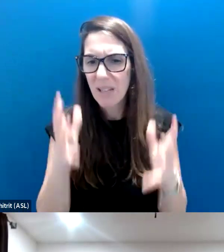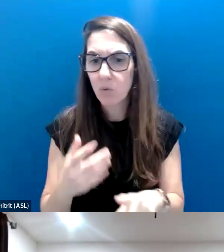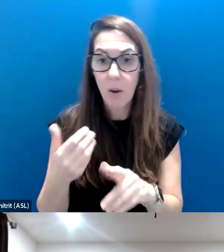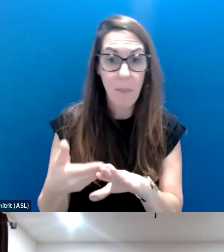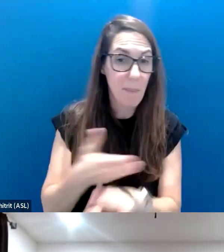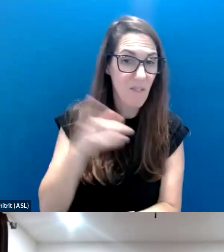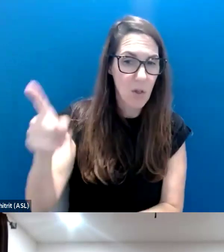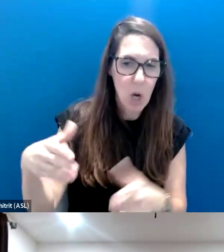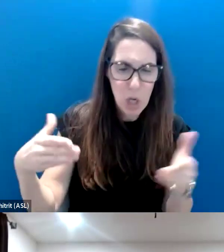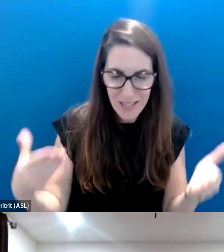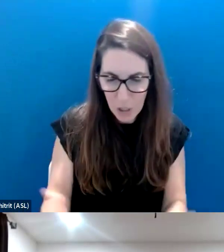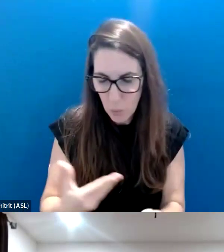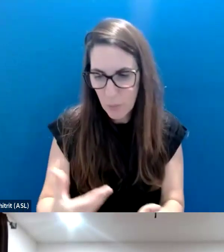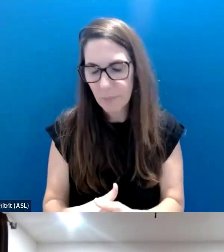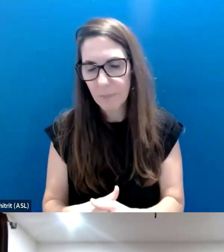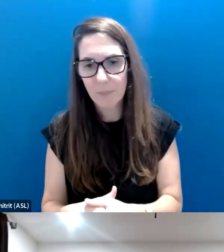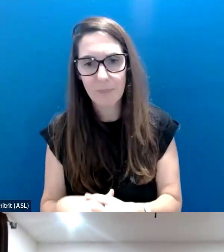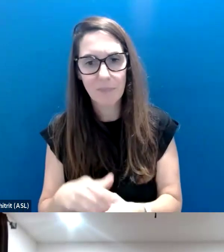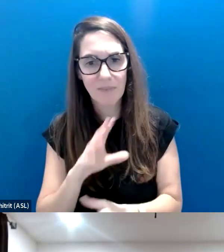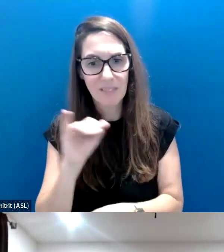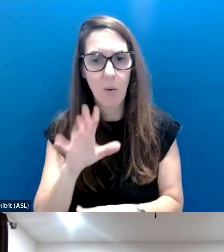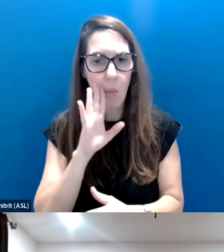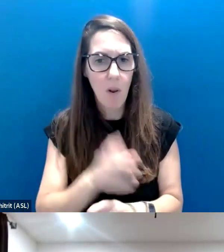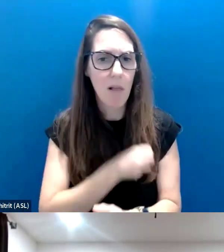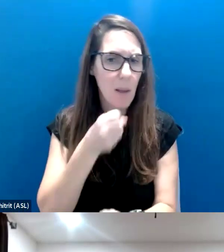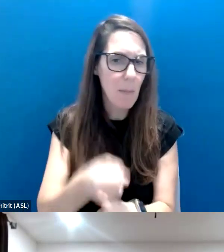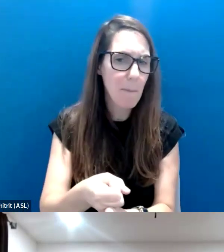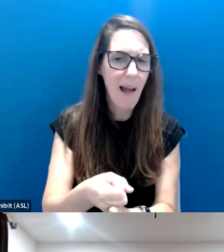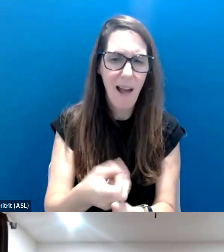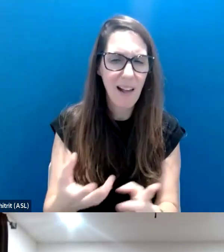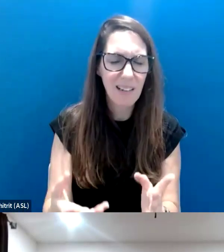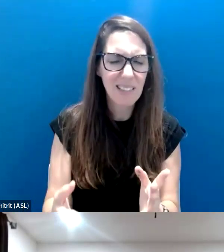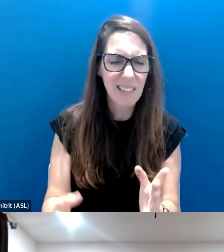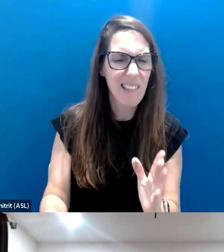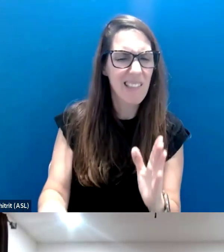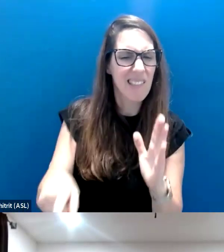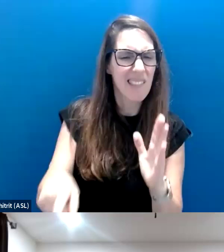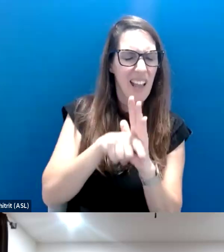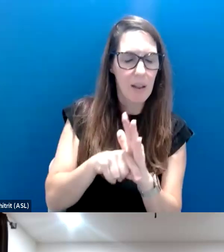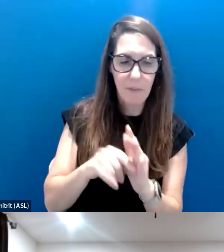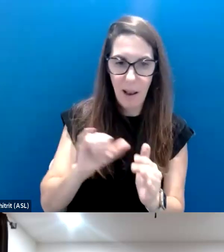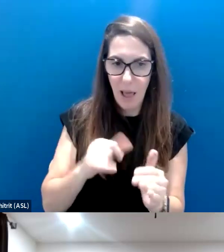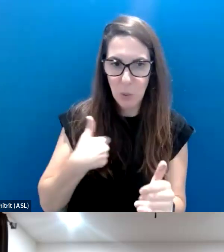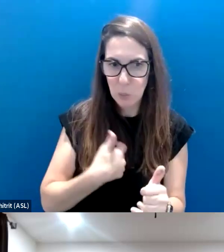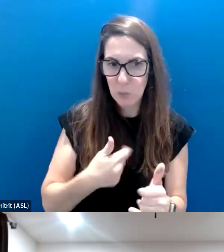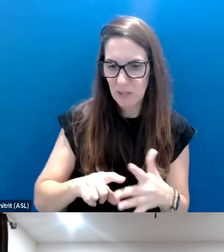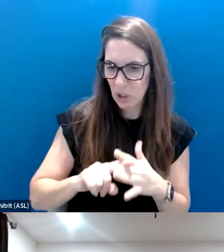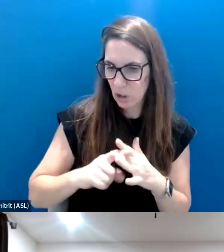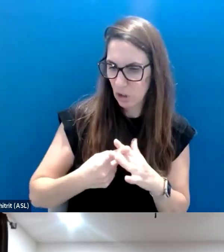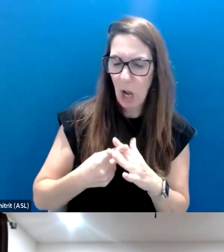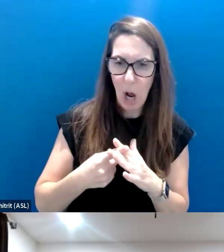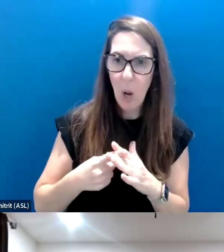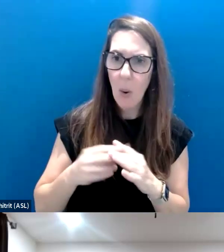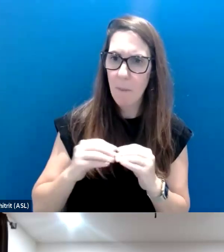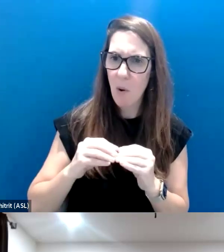here. And then that will be a negative, kind of you're off on the wrong foot. You're already being defensive of like, you know,